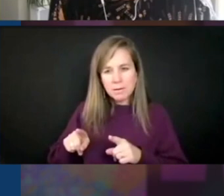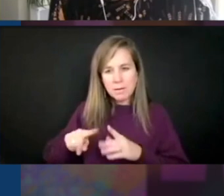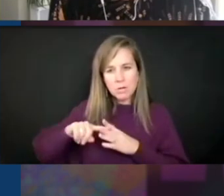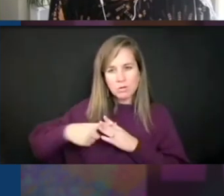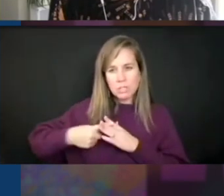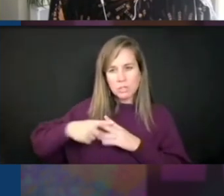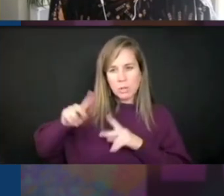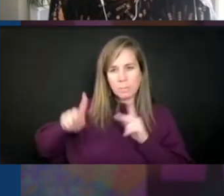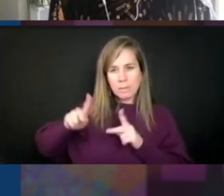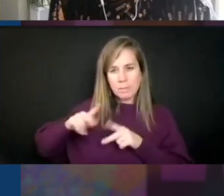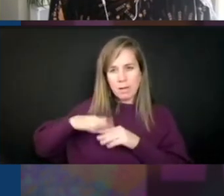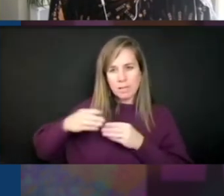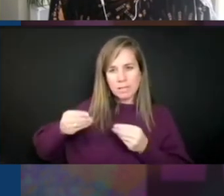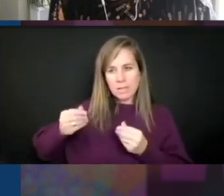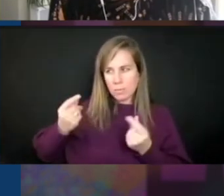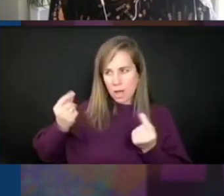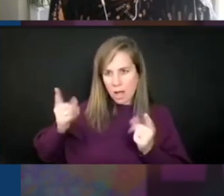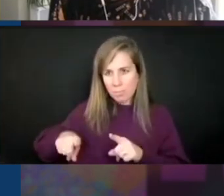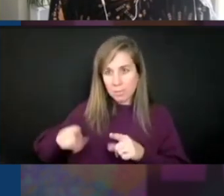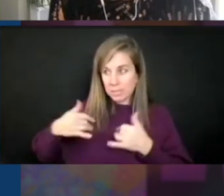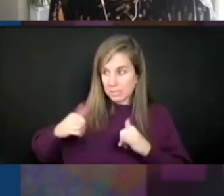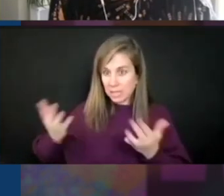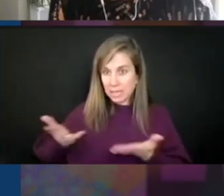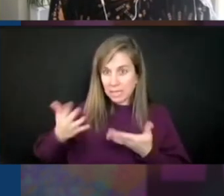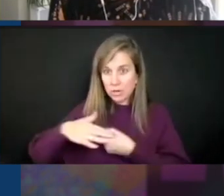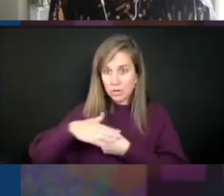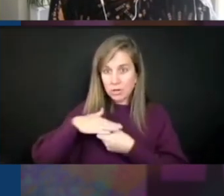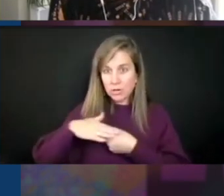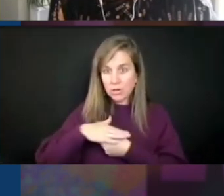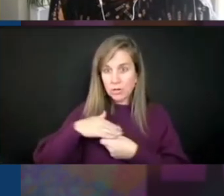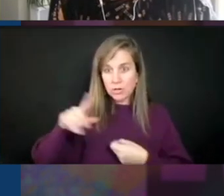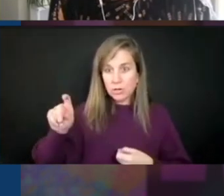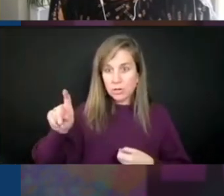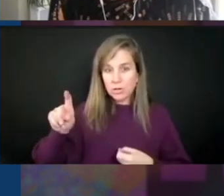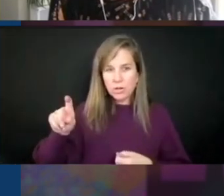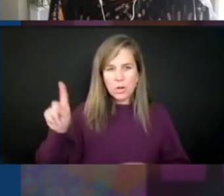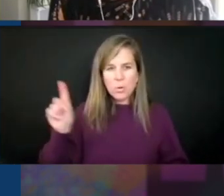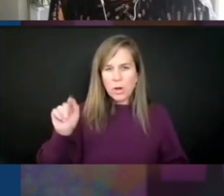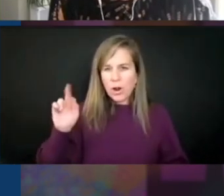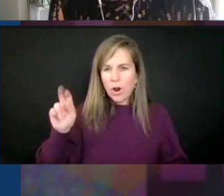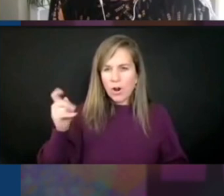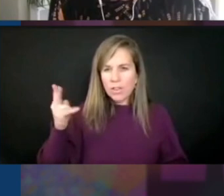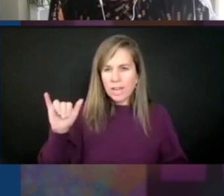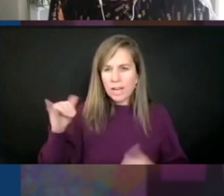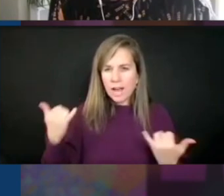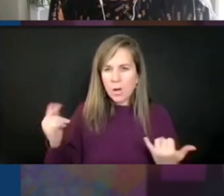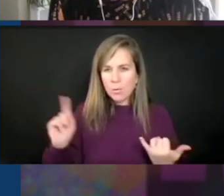inhabitants? Are they still in the area? Where are they now?